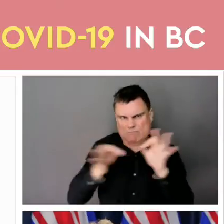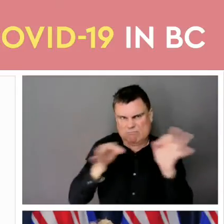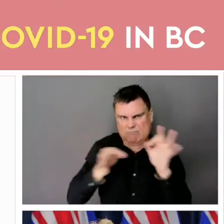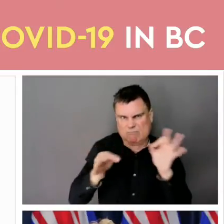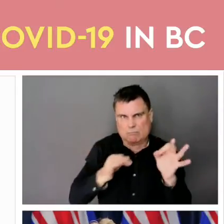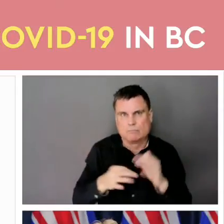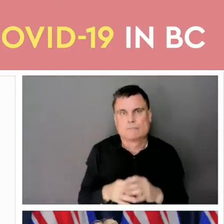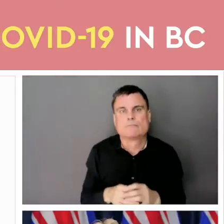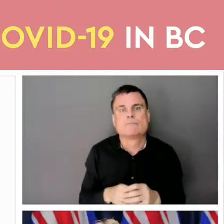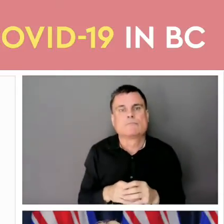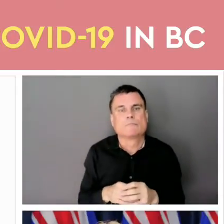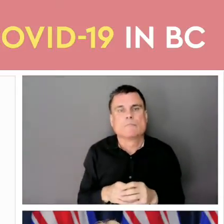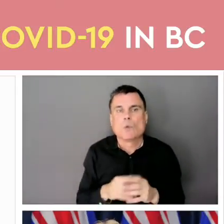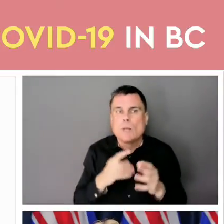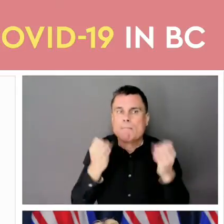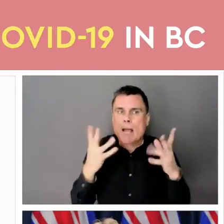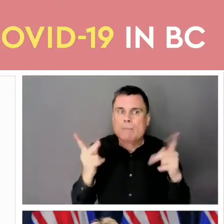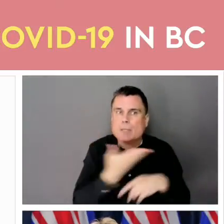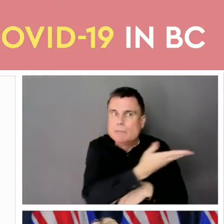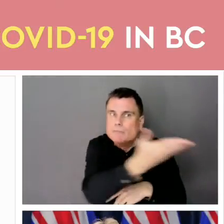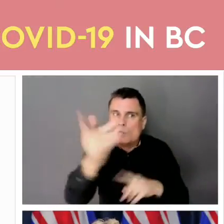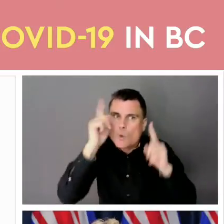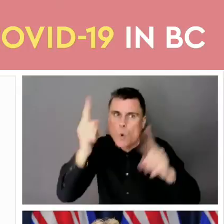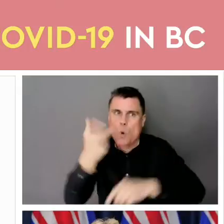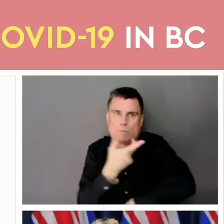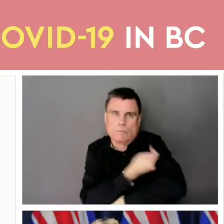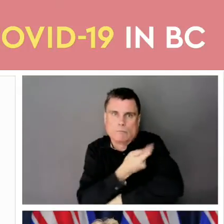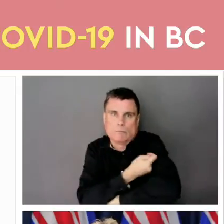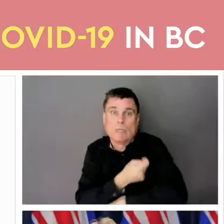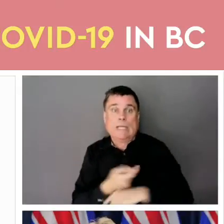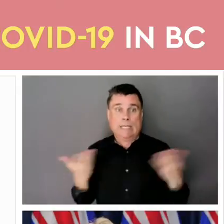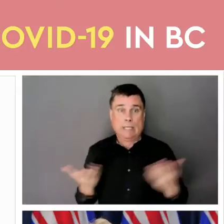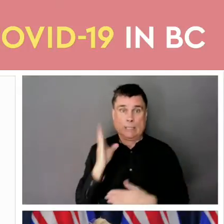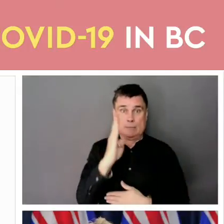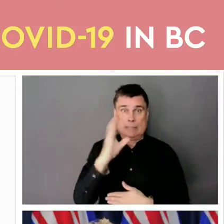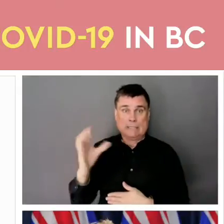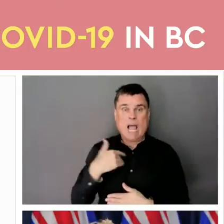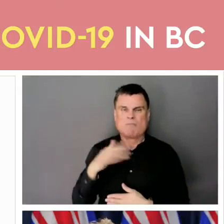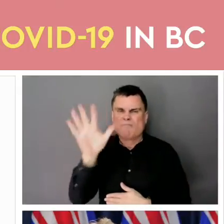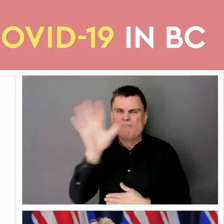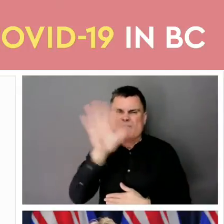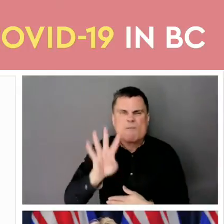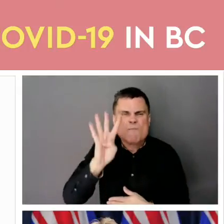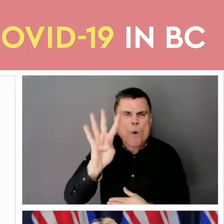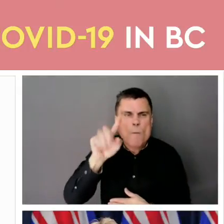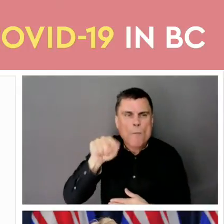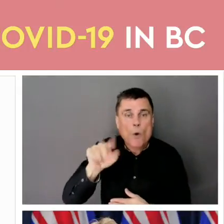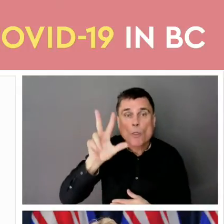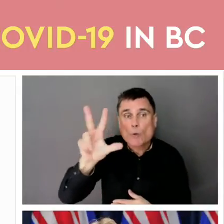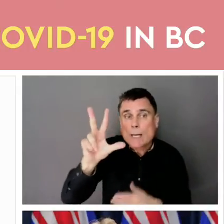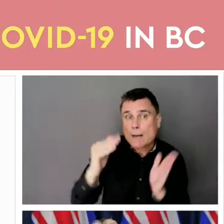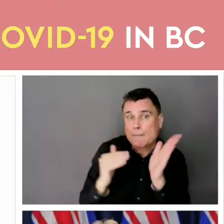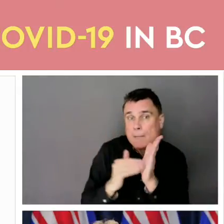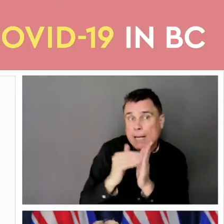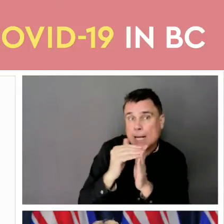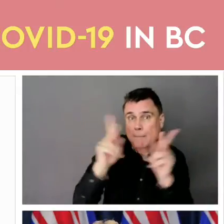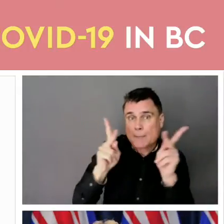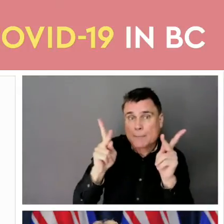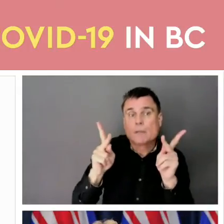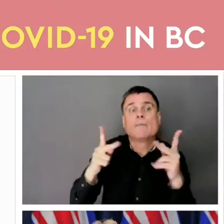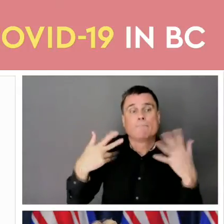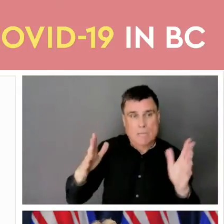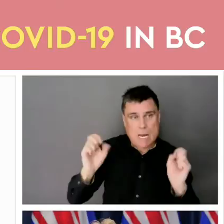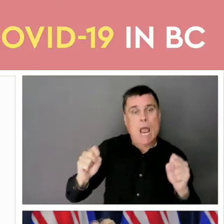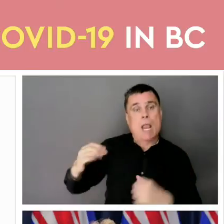approximately 4.3 million eligible people in British Columbia, and right now the vaccines that we have require two